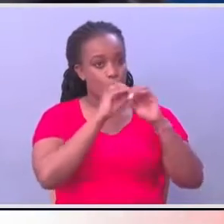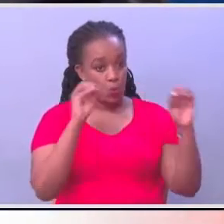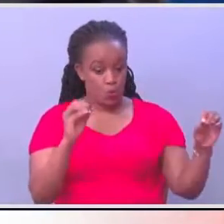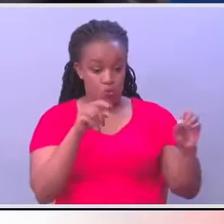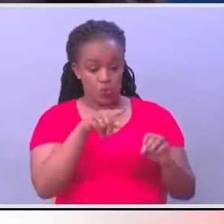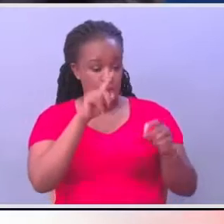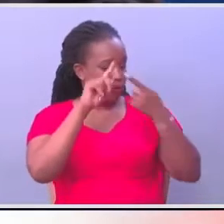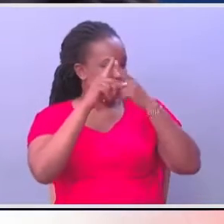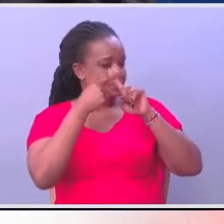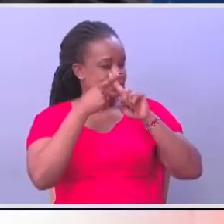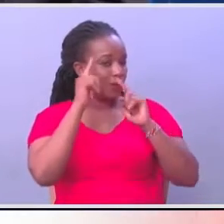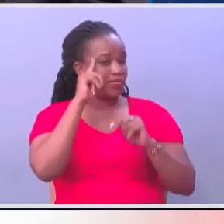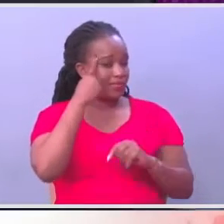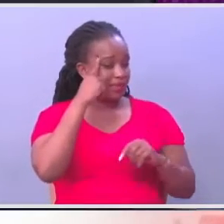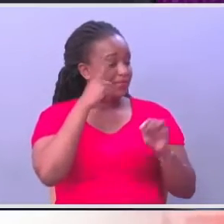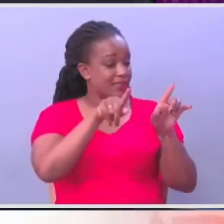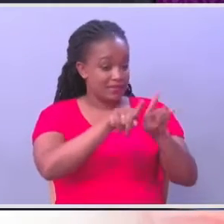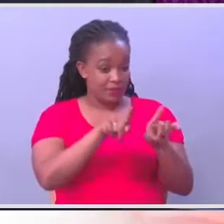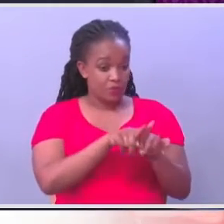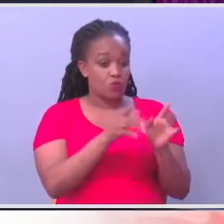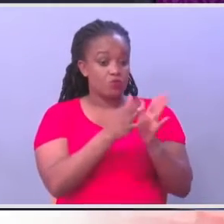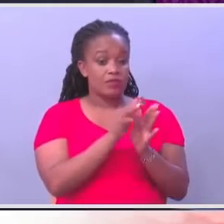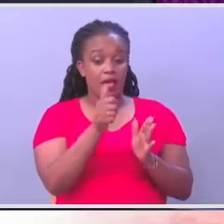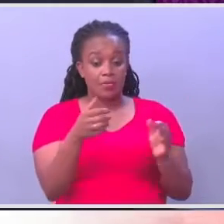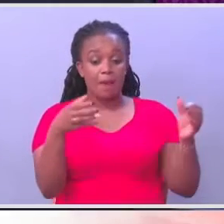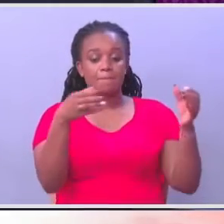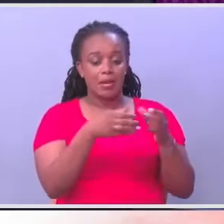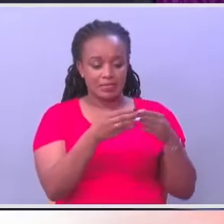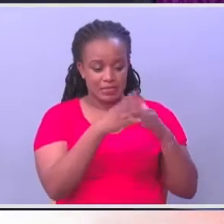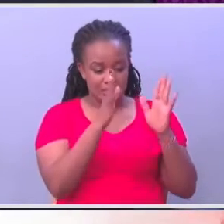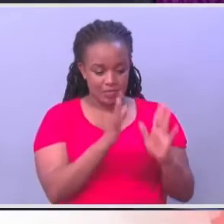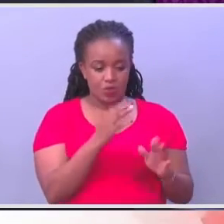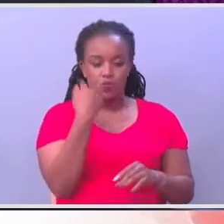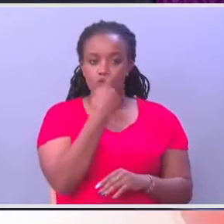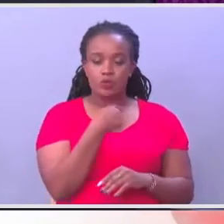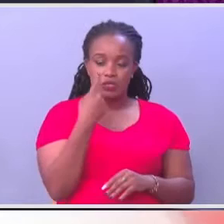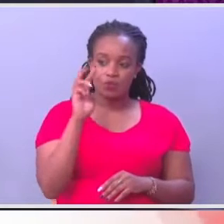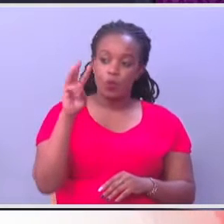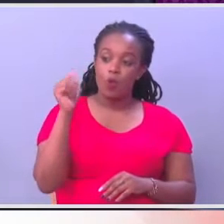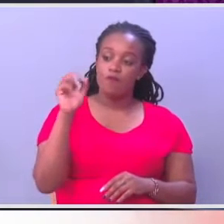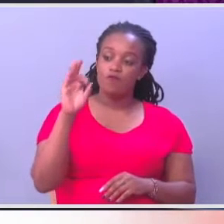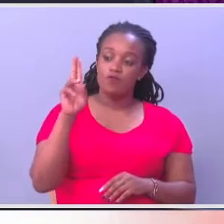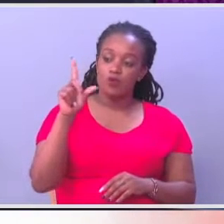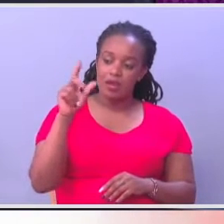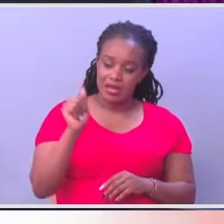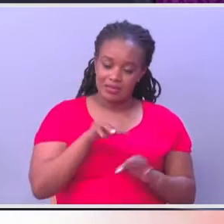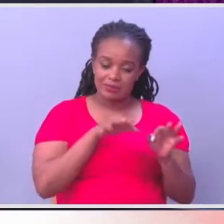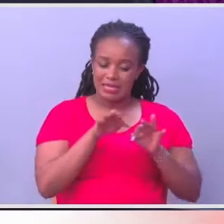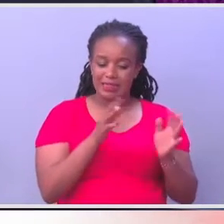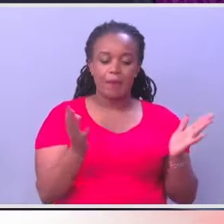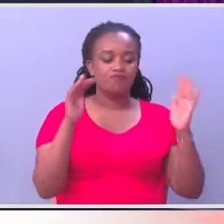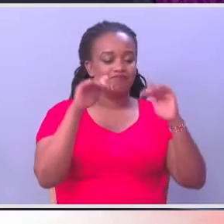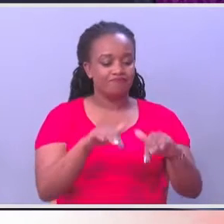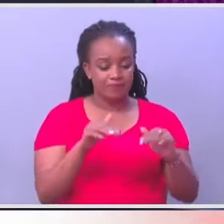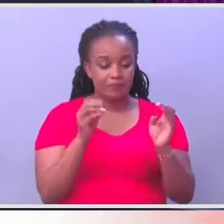with another party leader who claimed he was the party leader, Wafula Wamunyinyi, who termed the Congress meeting today as,